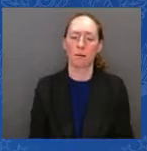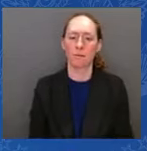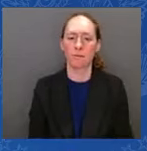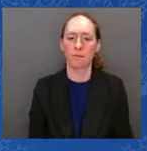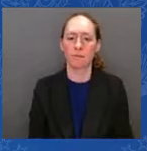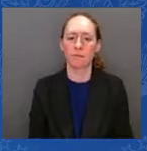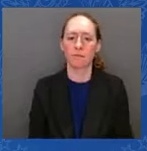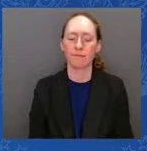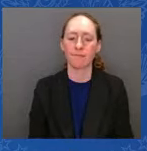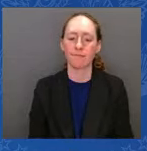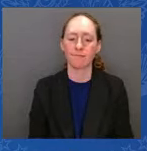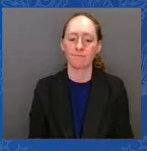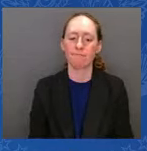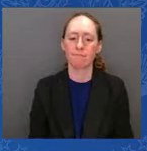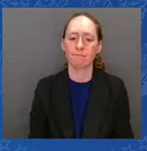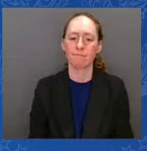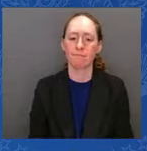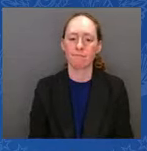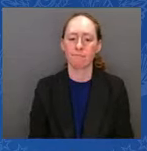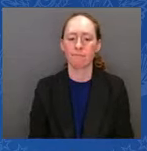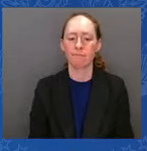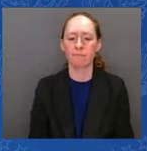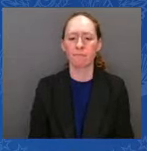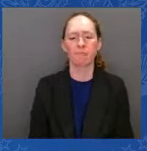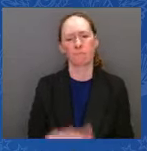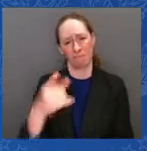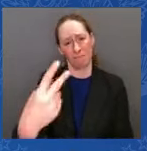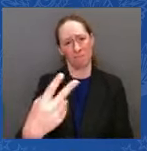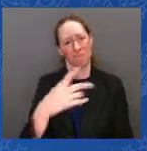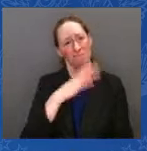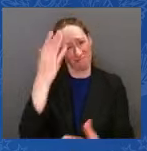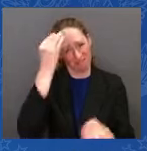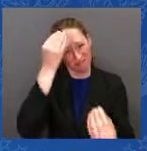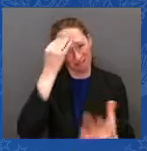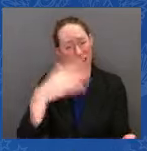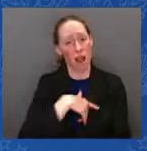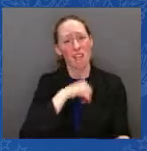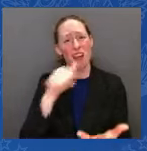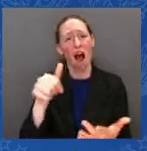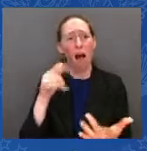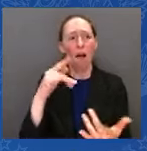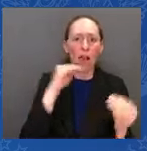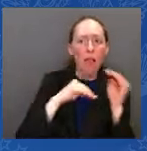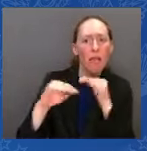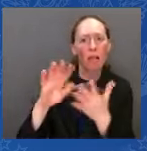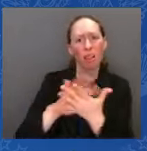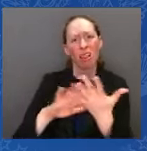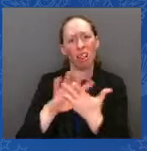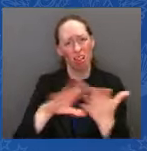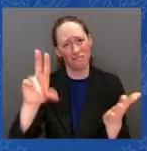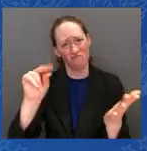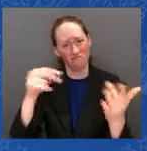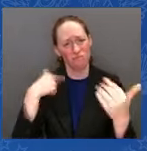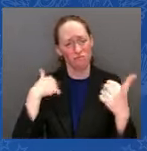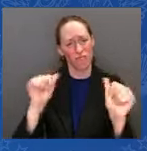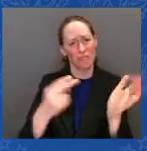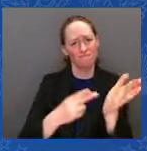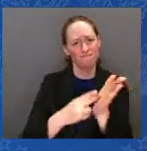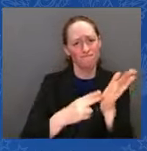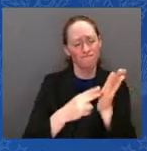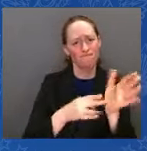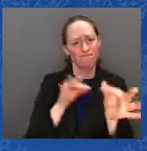I'm not being solicitous. What we should be doing, and I'm proposing when I try to finish this job, and proposing that we, for example,